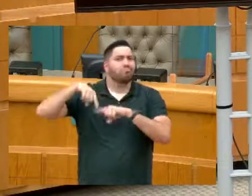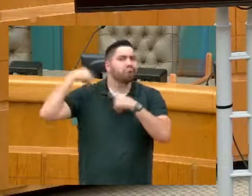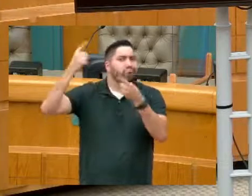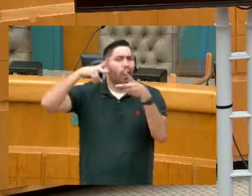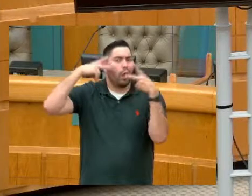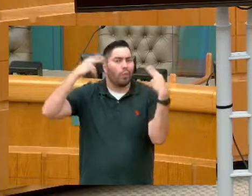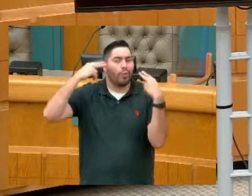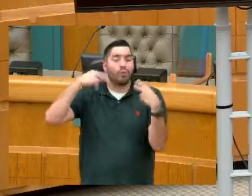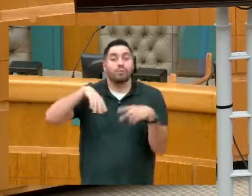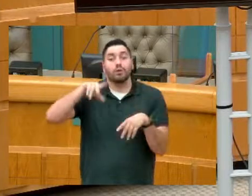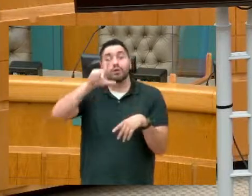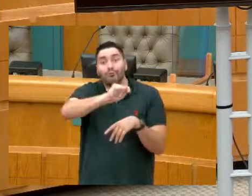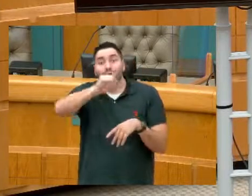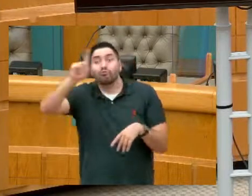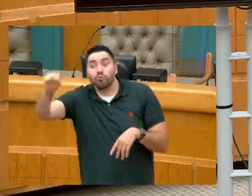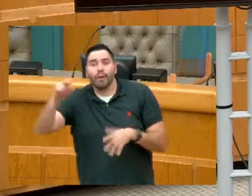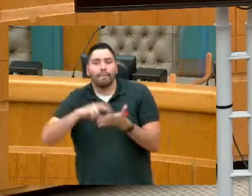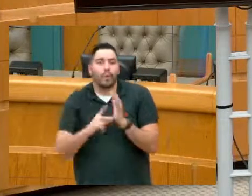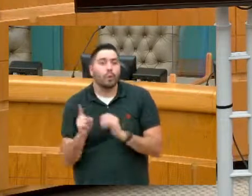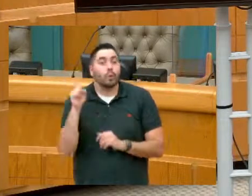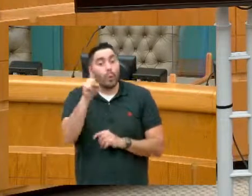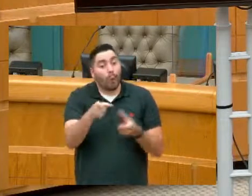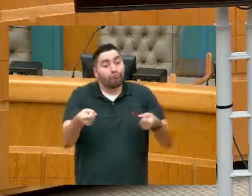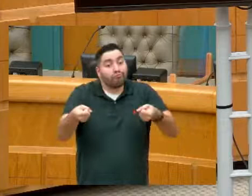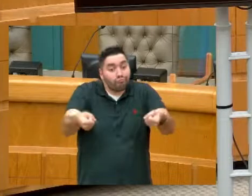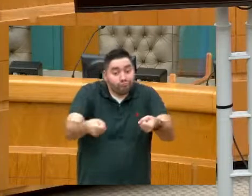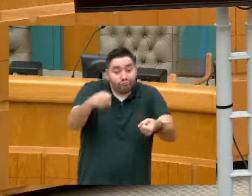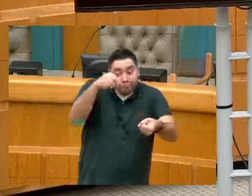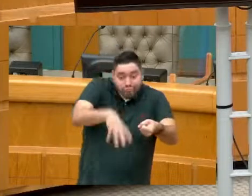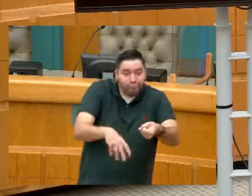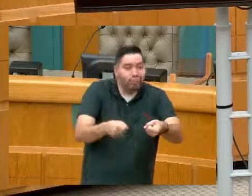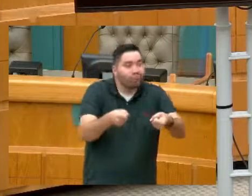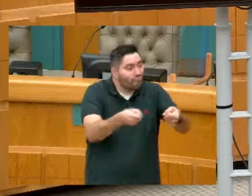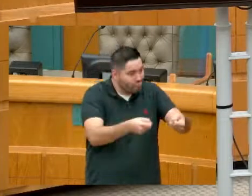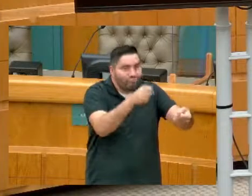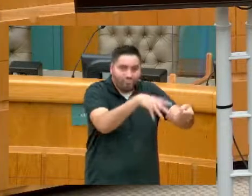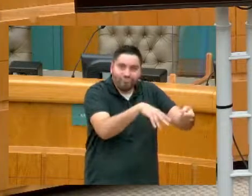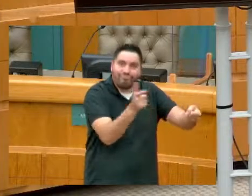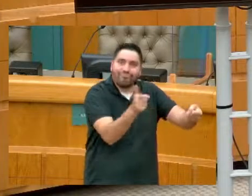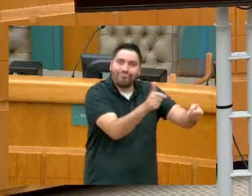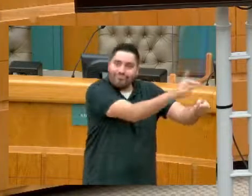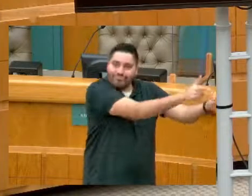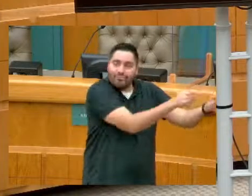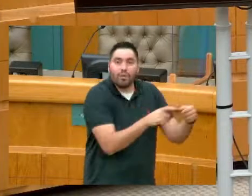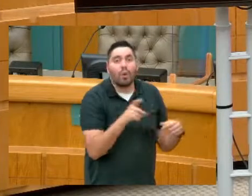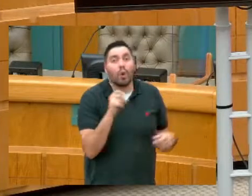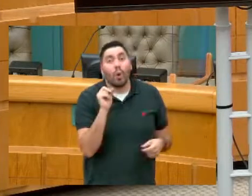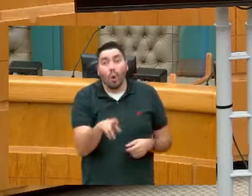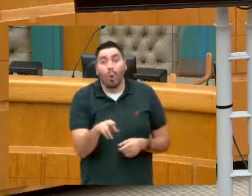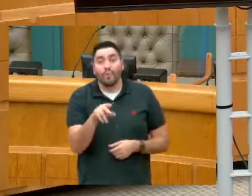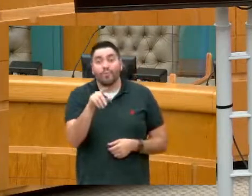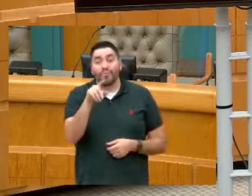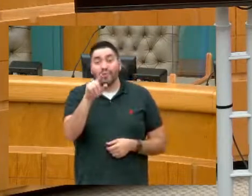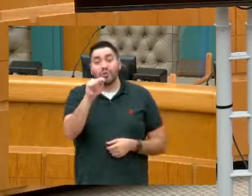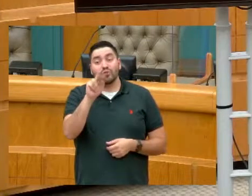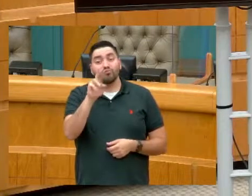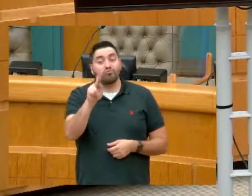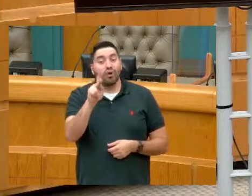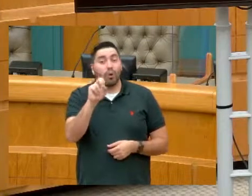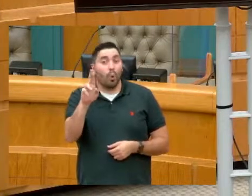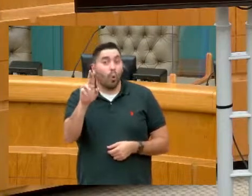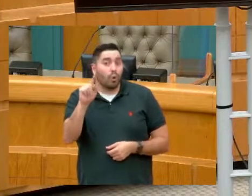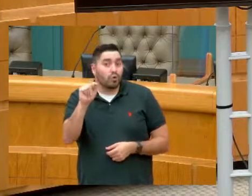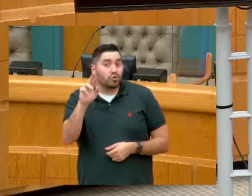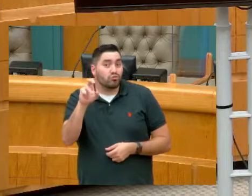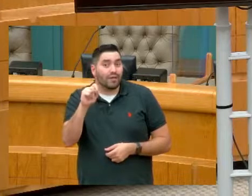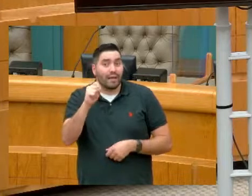neighbors is in the moderate risk, and also outdoor Halloween movie night with family and friends social distance is still in the moderate